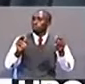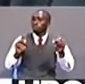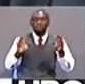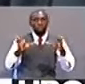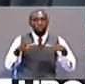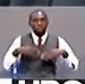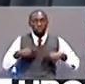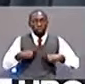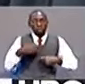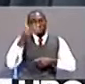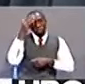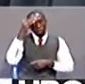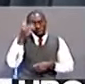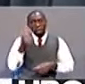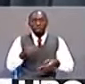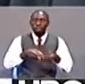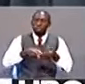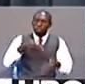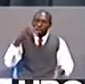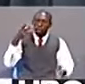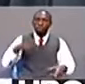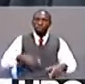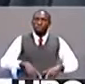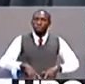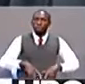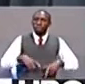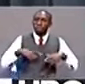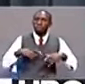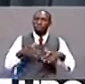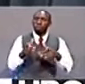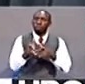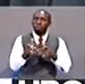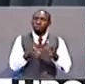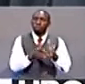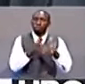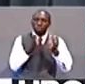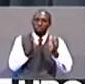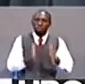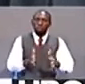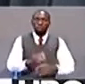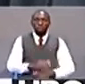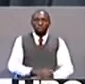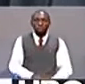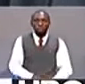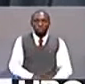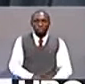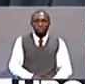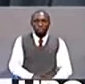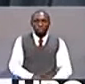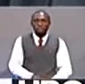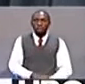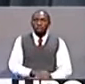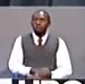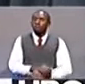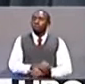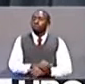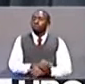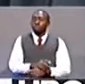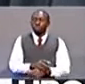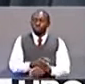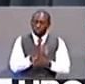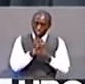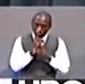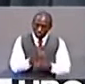that time, for valuing the life of the Christians. Madam Speaker, The Right Honorable Prime Minister has put it right here